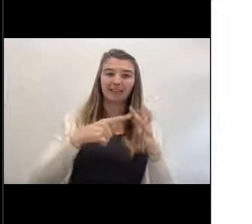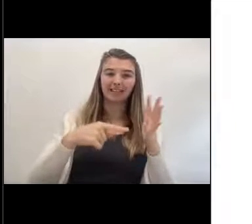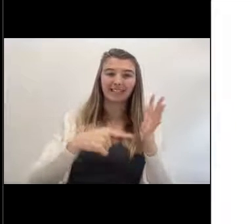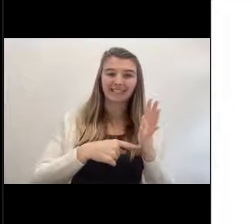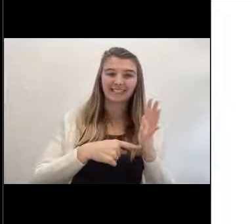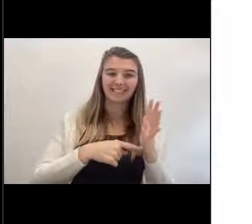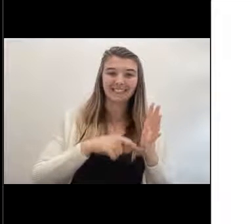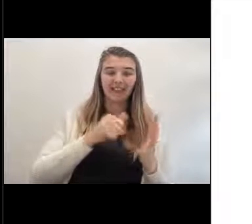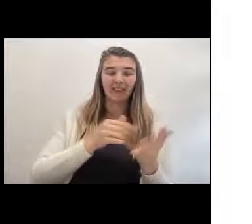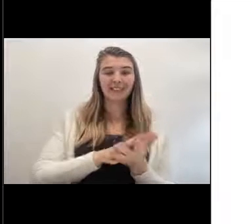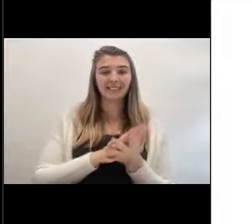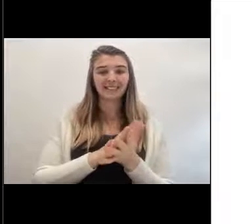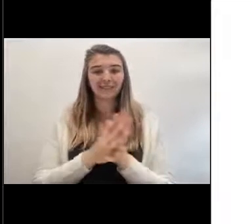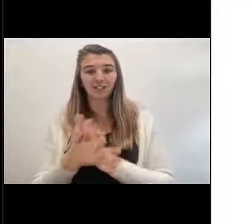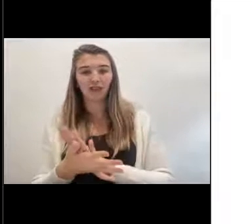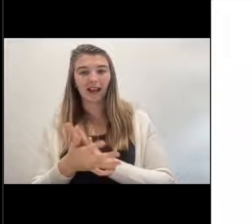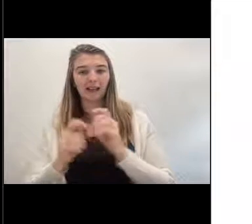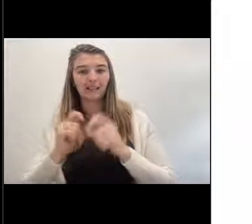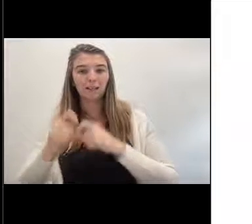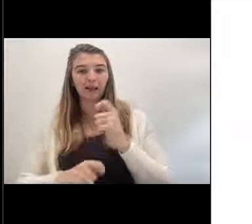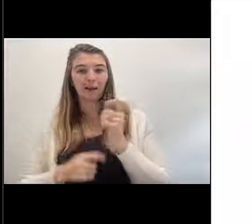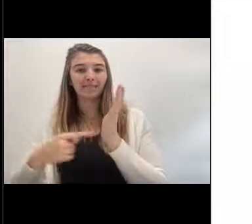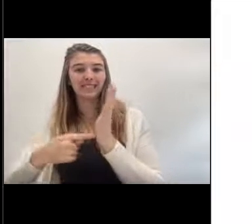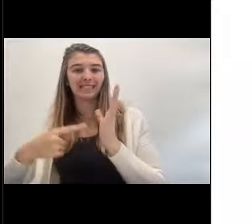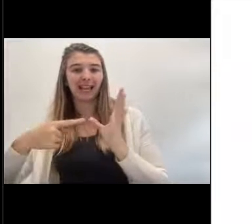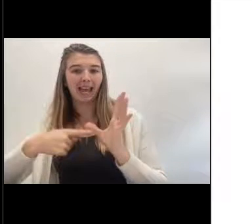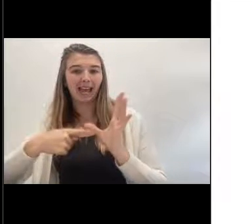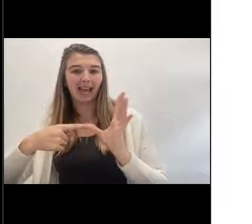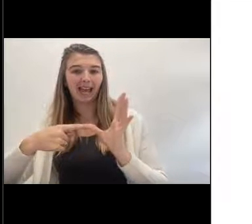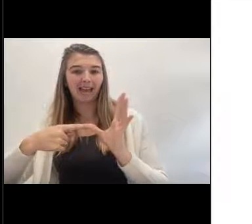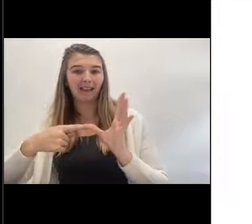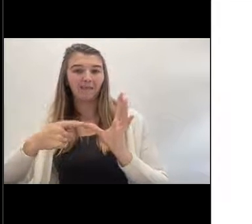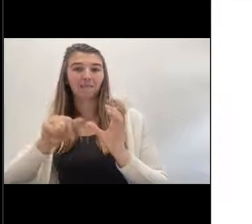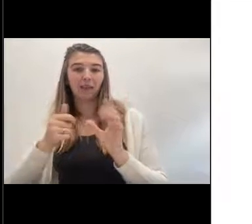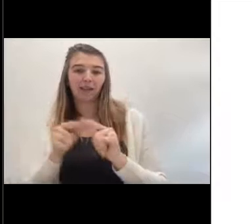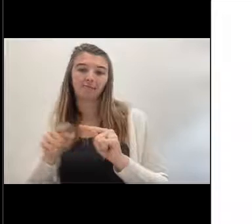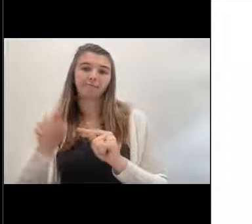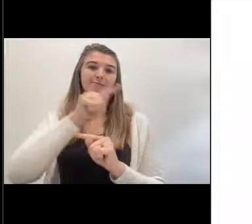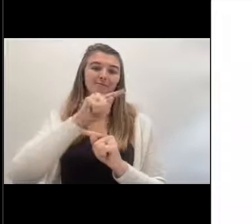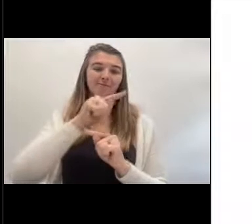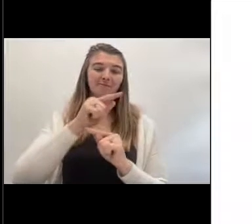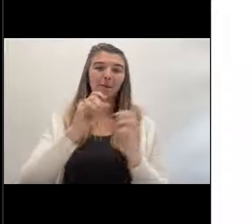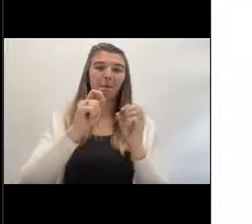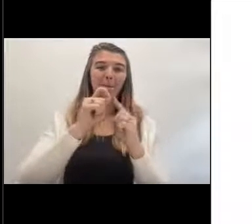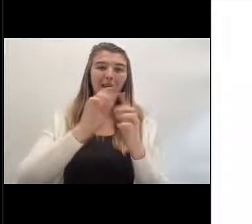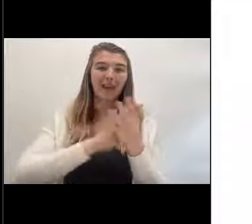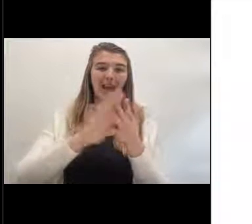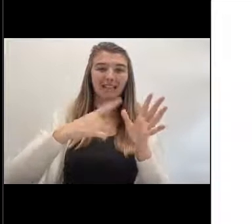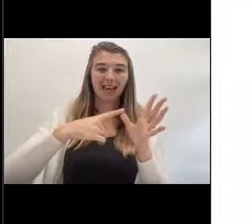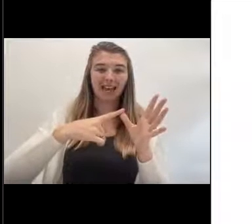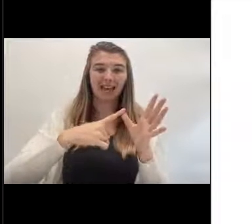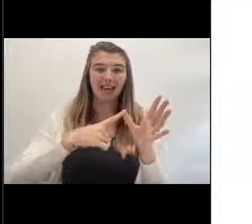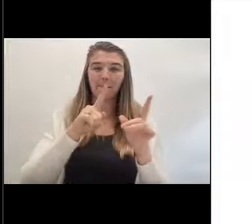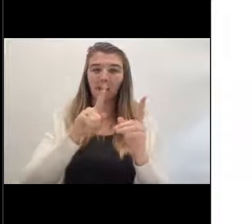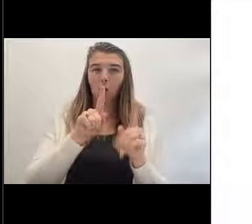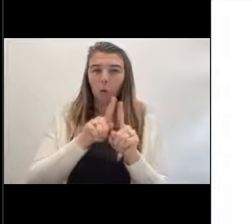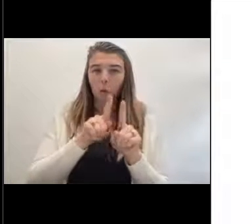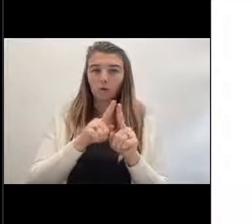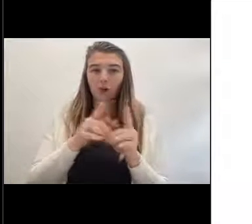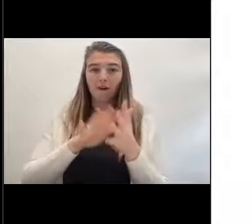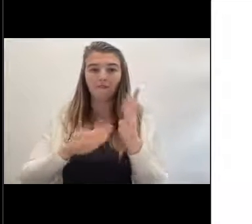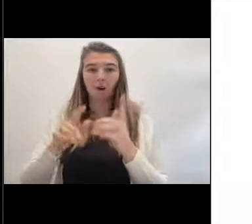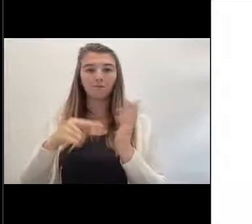and terephthalic acid, and you've seen that we can produce PHA. But what we also were able to do is incorporate a synthetic